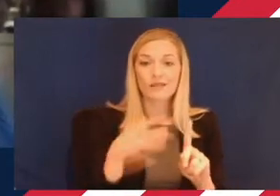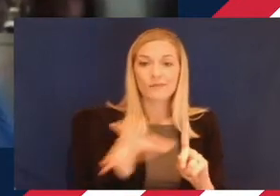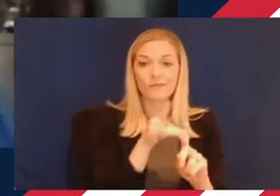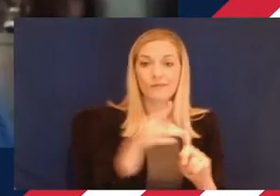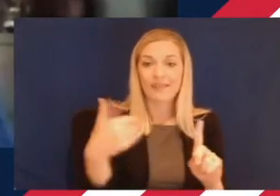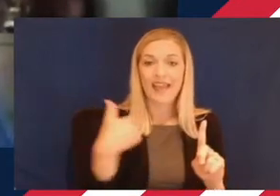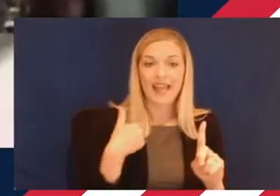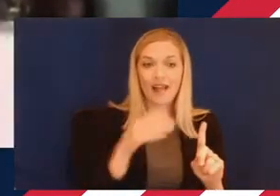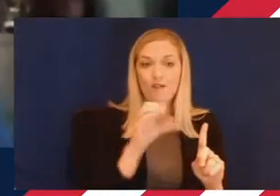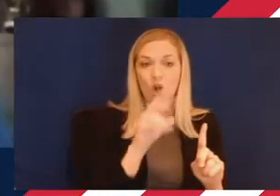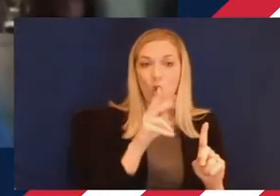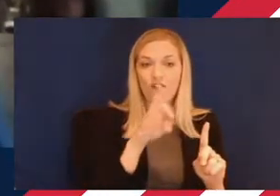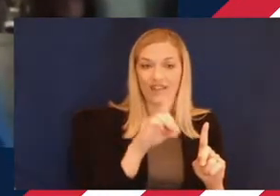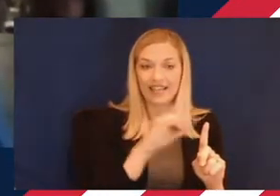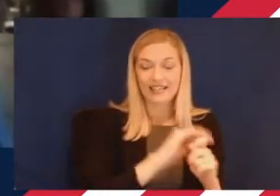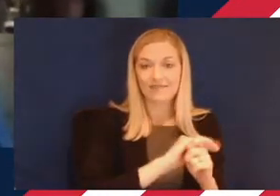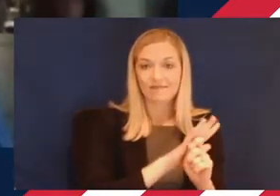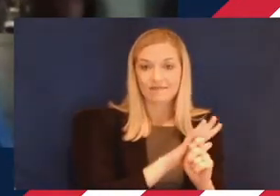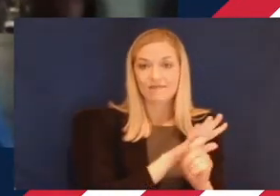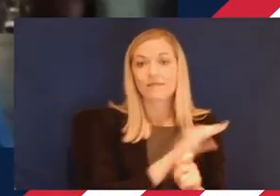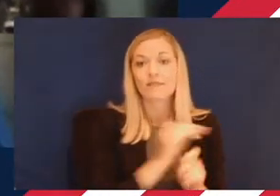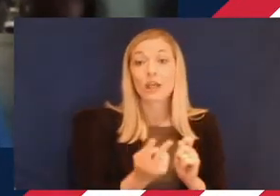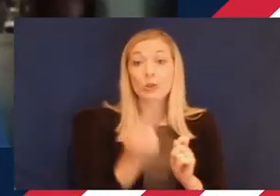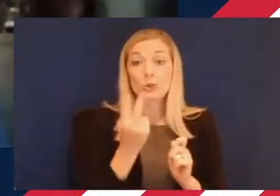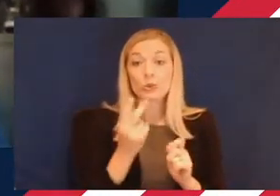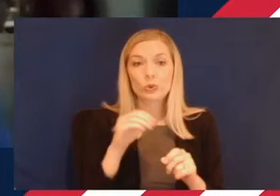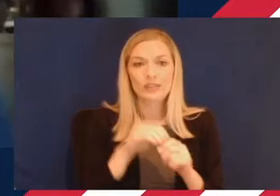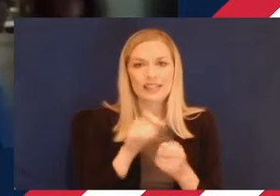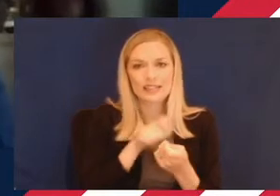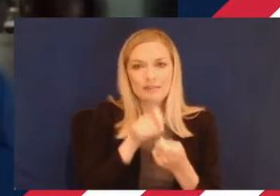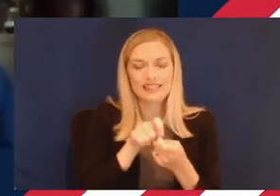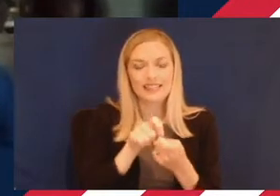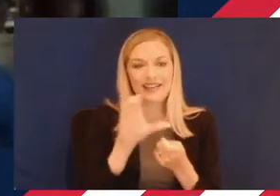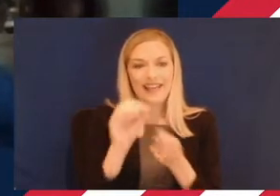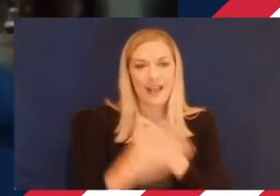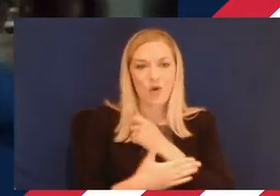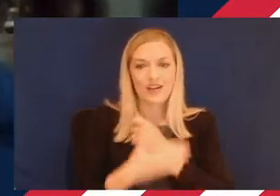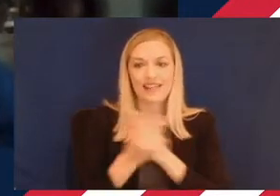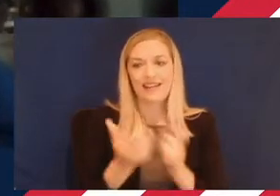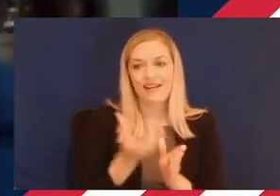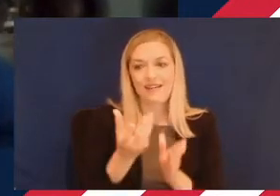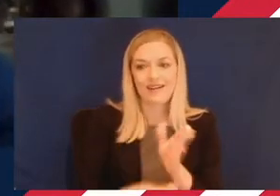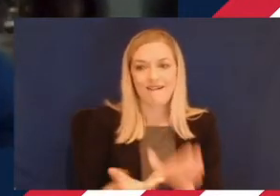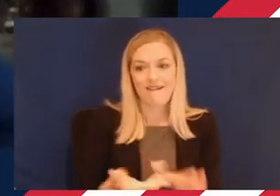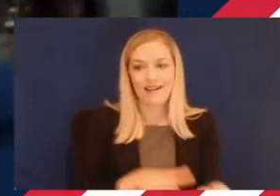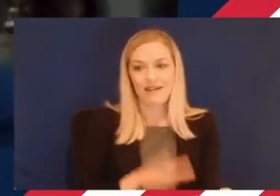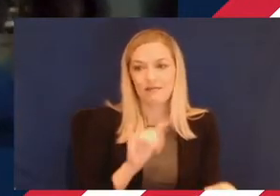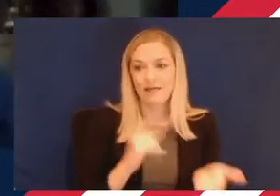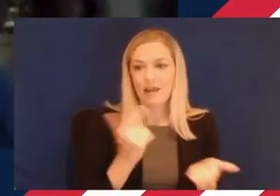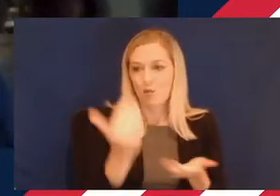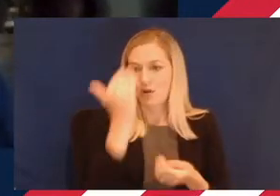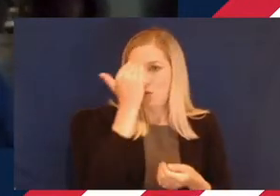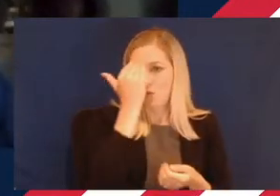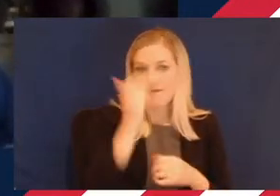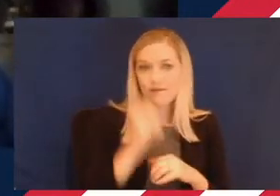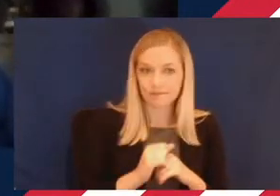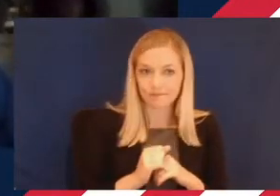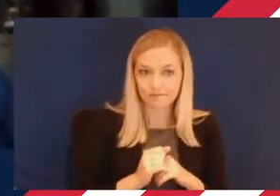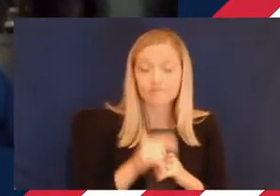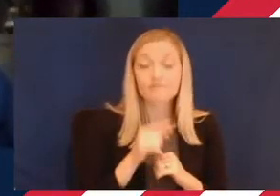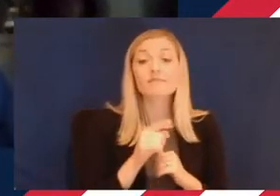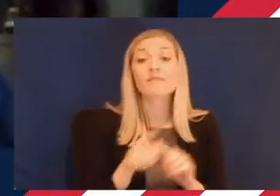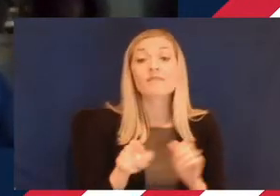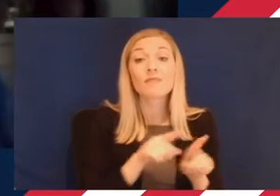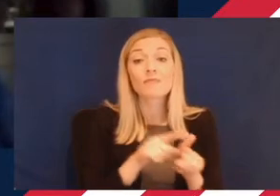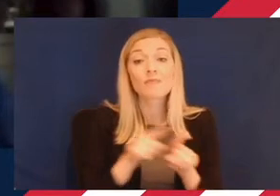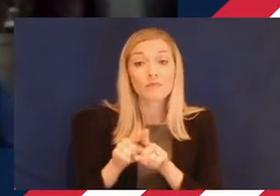died that we know of. Conditions are challenging for home care and child care workers who have lacked